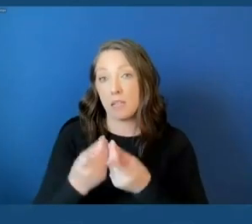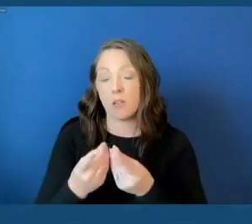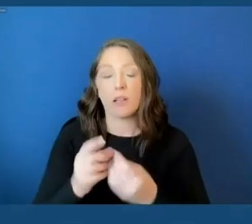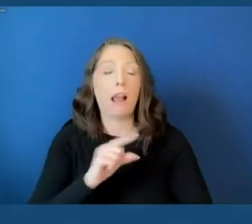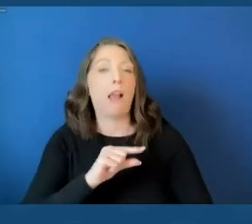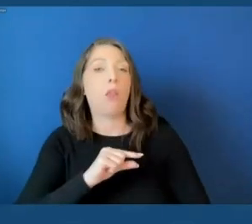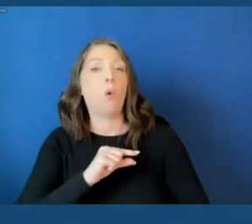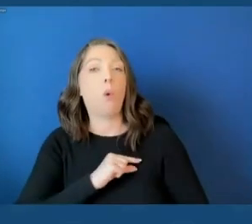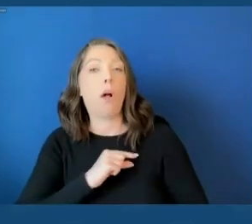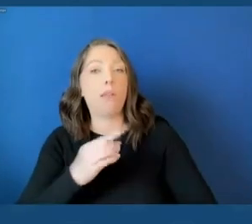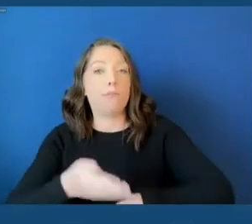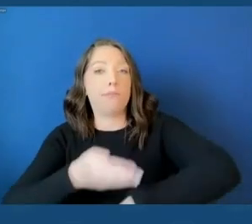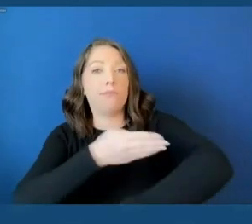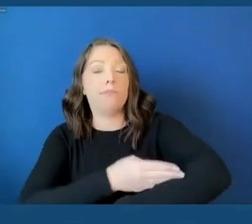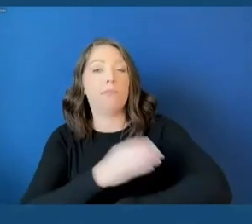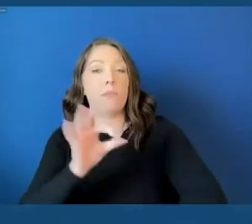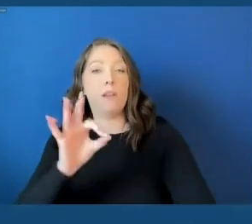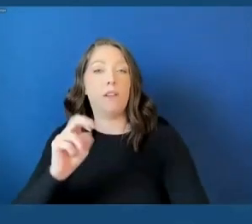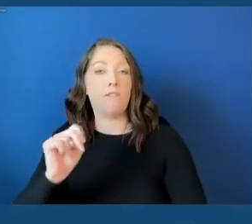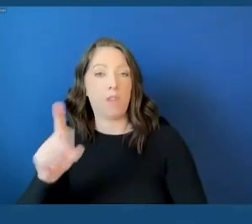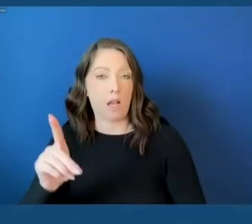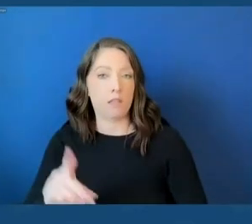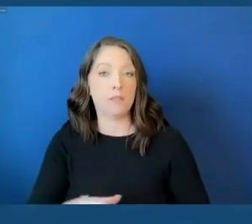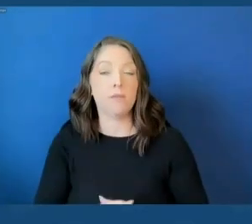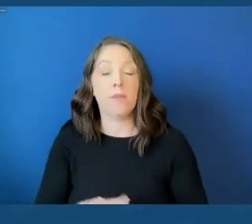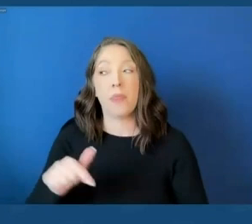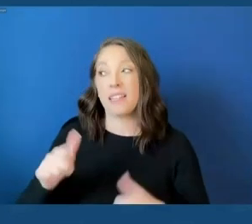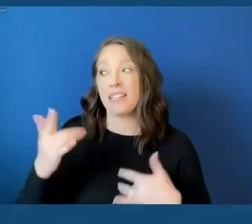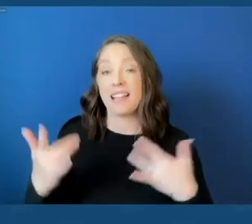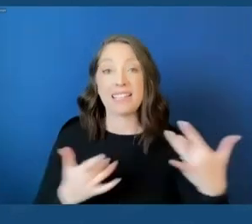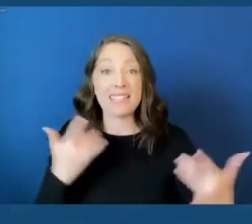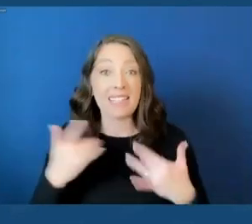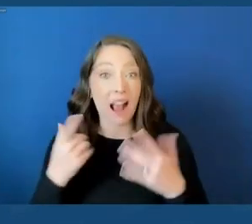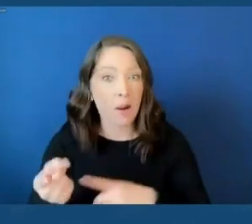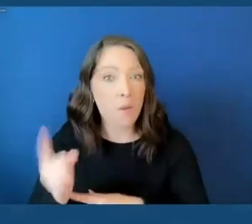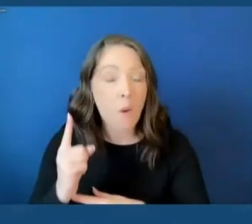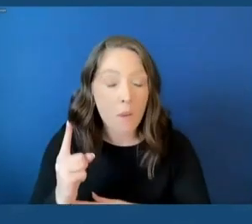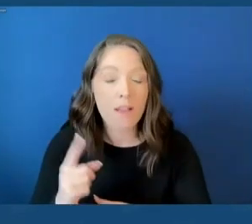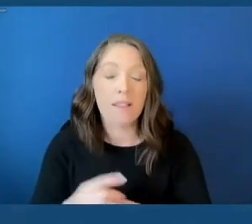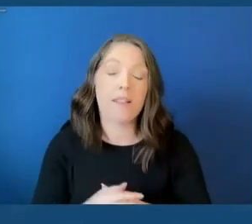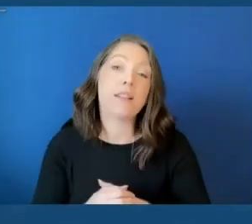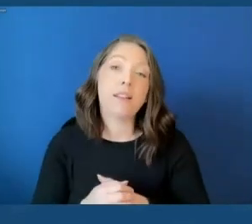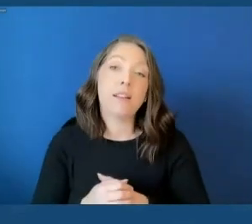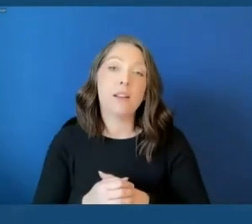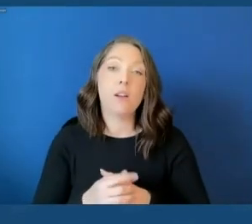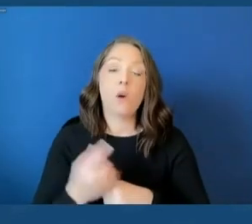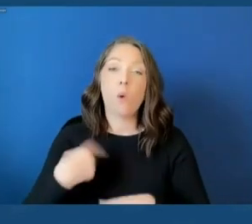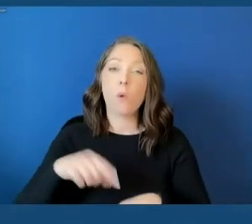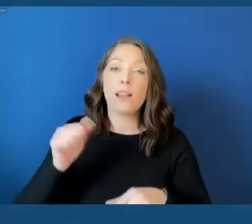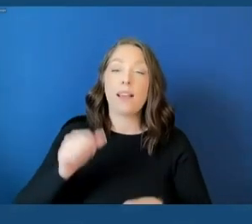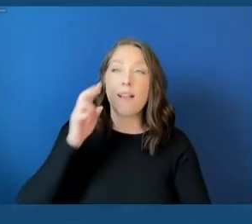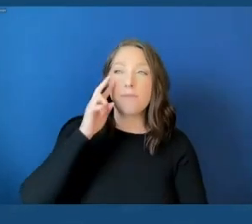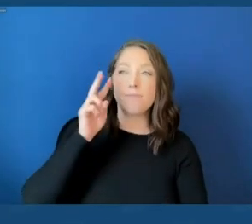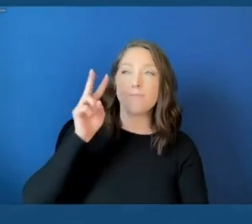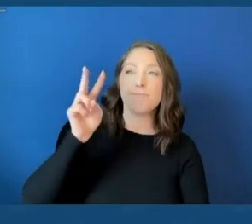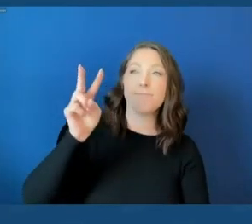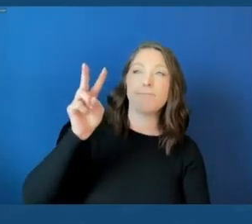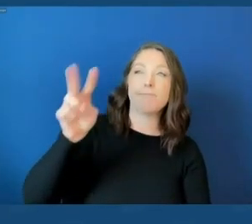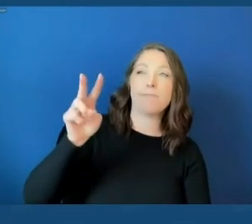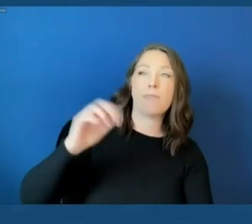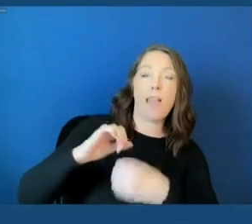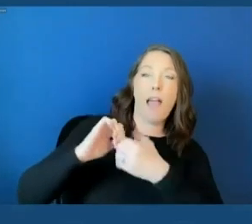moment. As the governor said, this is an exciting moment because we can see the pathway to solving this